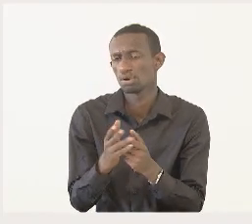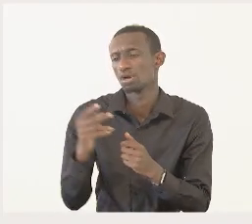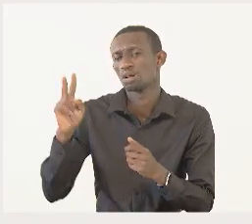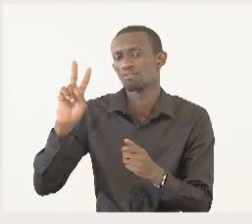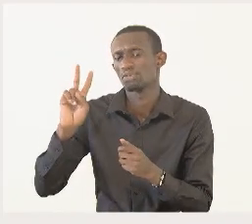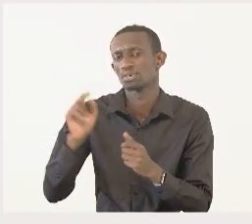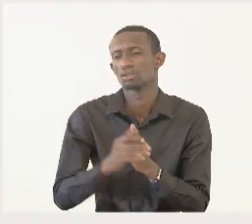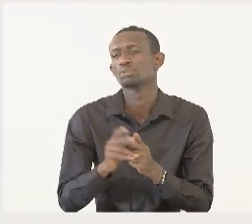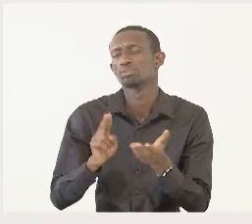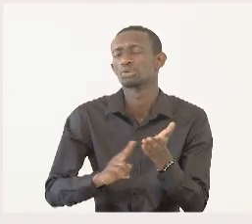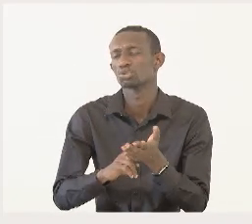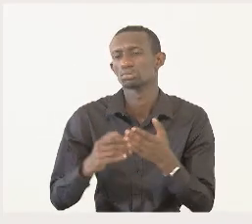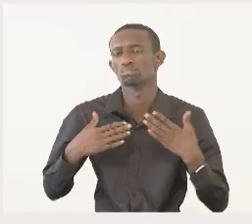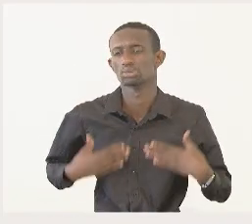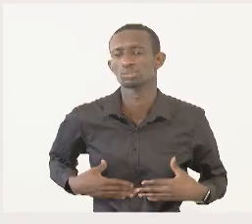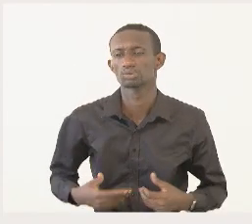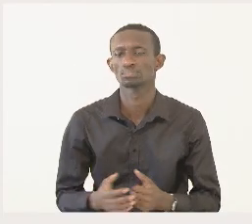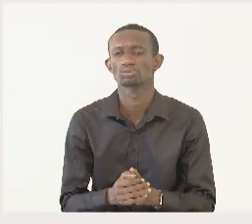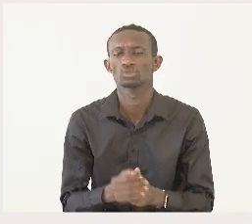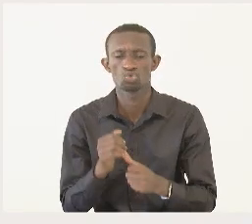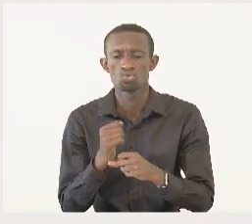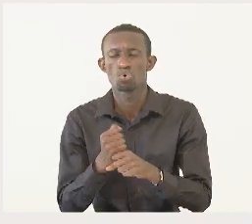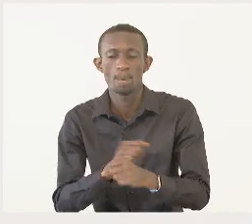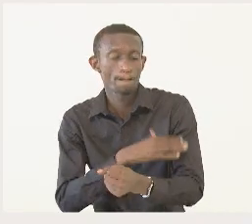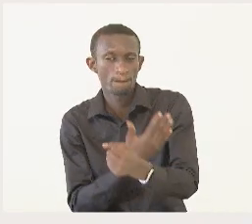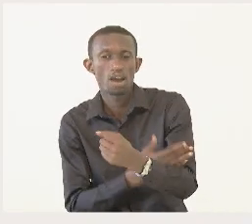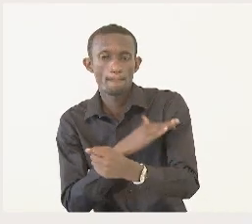to be used by the body to generate energy source.